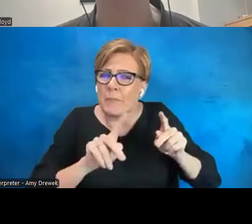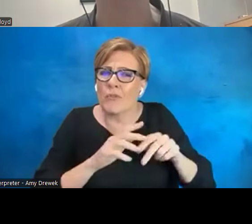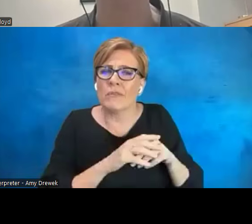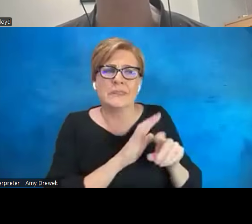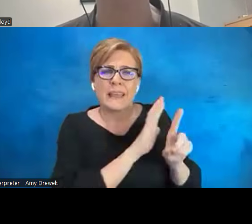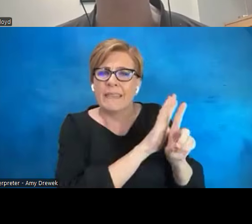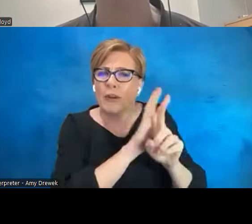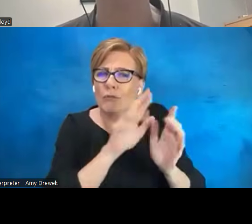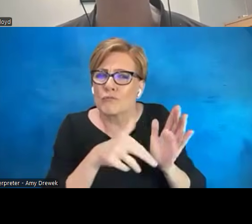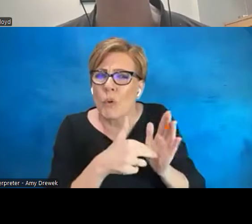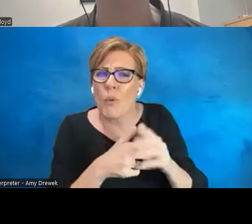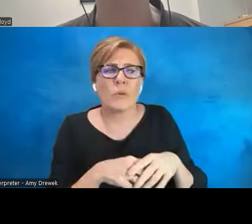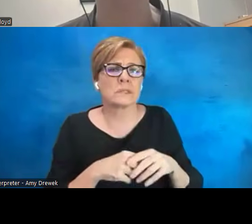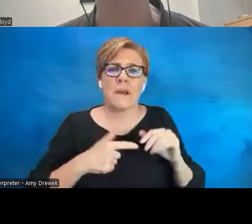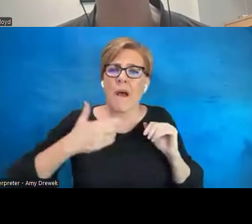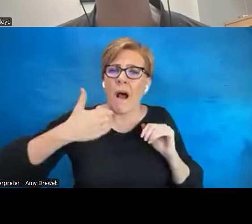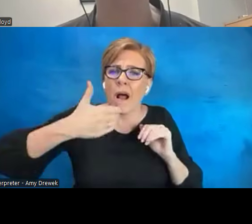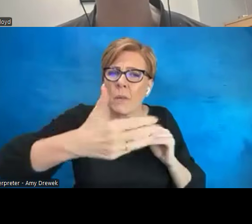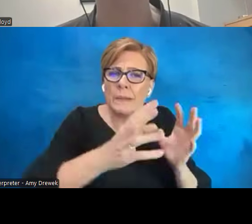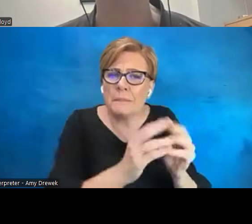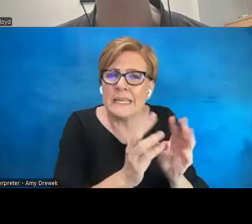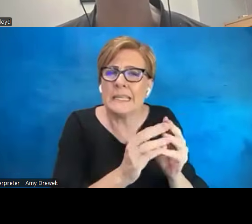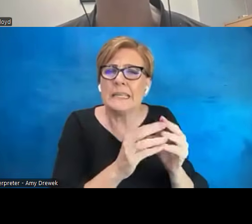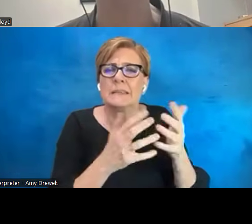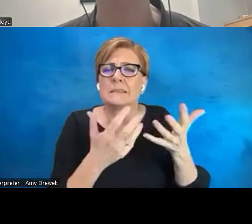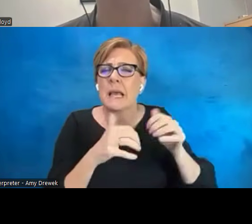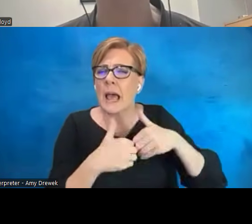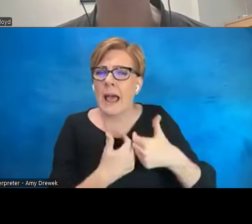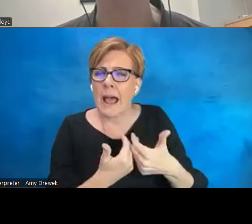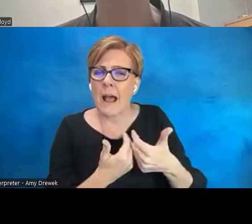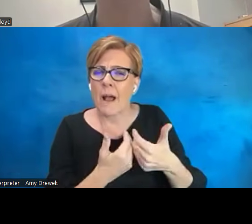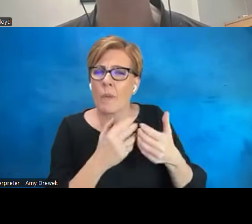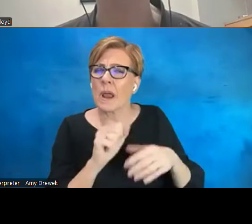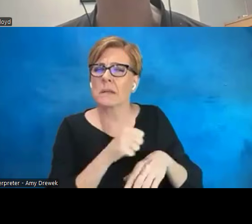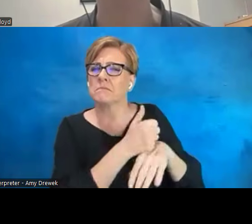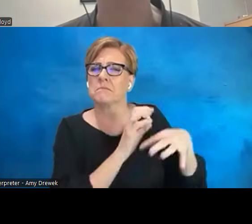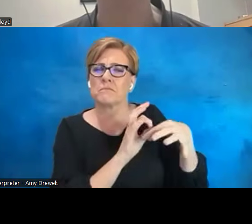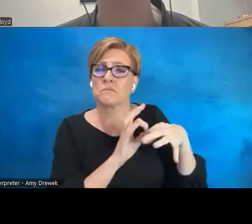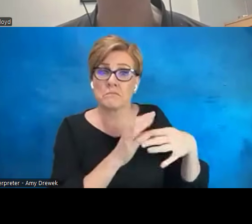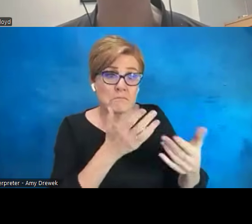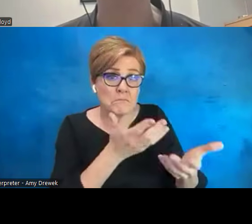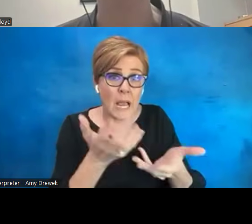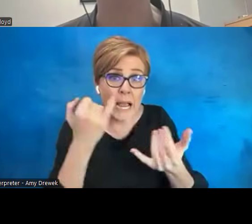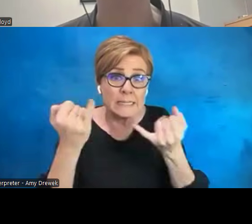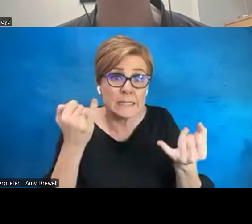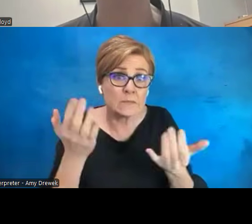ongoing meetings or regularly scheduled meetings with them? Any recommendations you have about that?